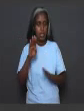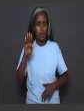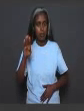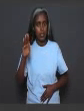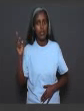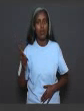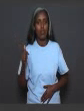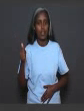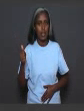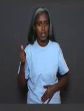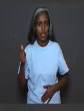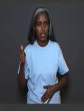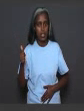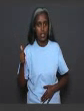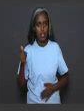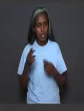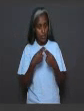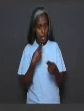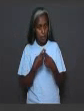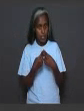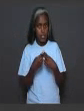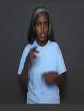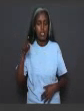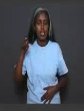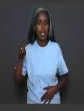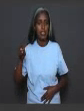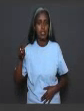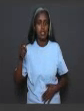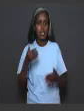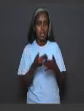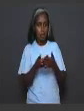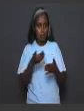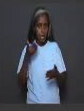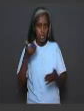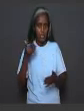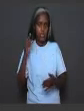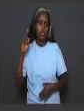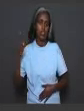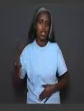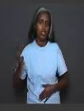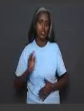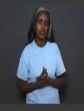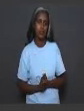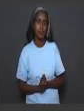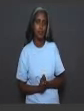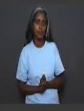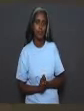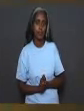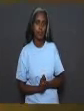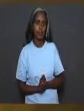b over a times x minus h.